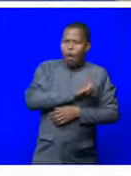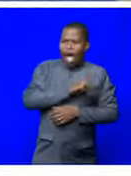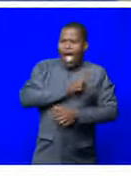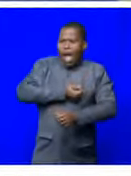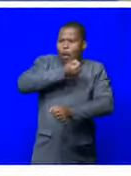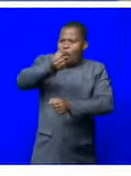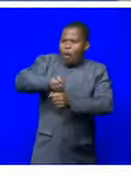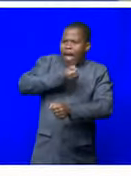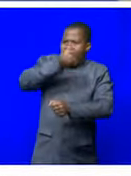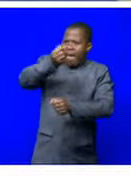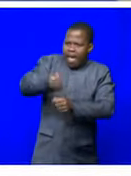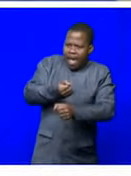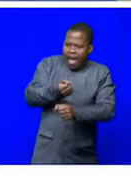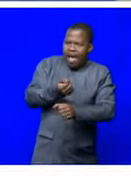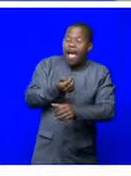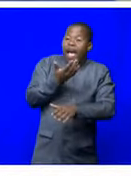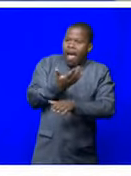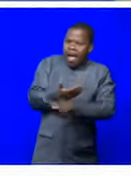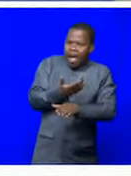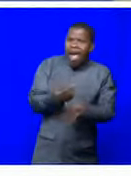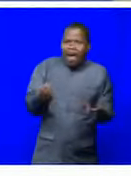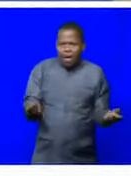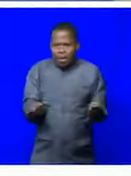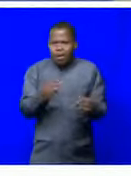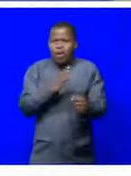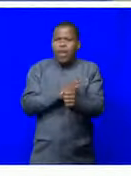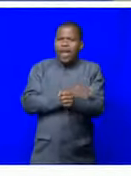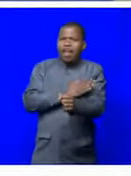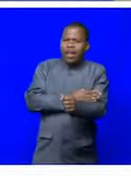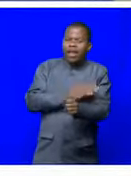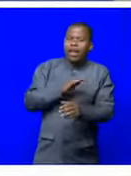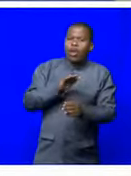and efficiently. This therefore